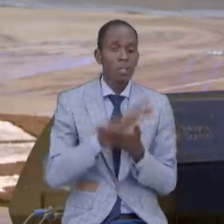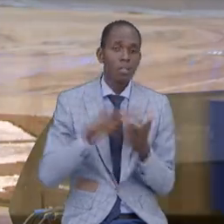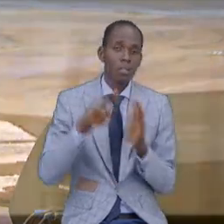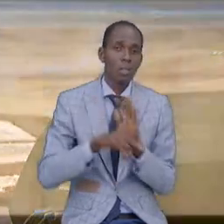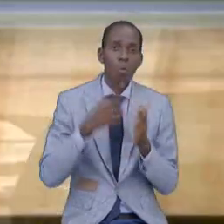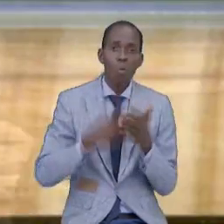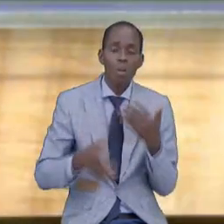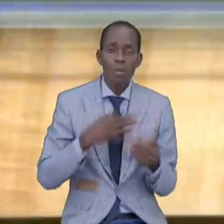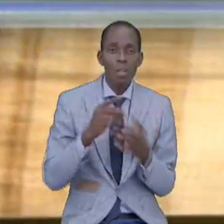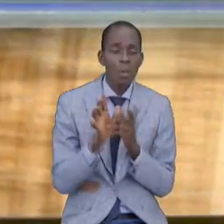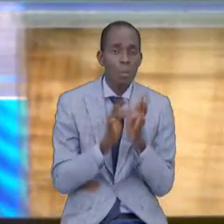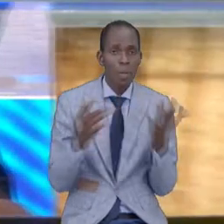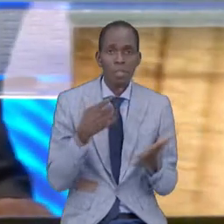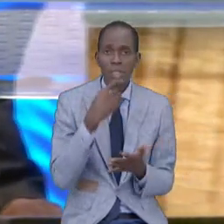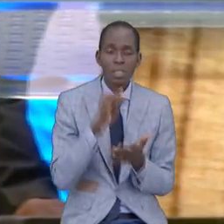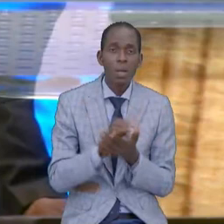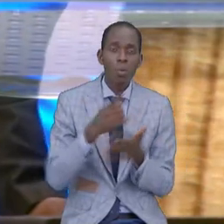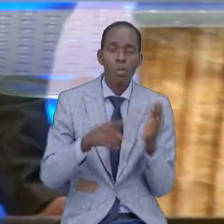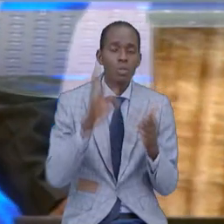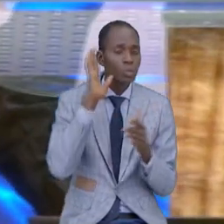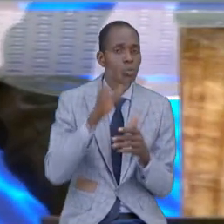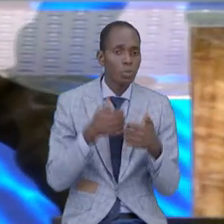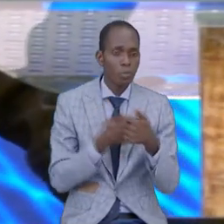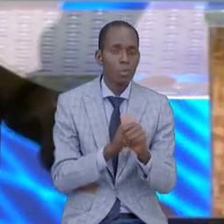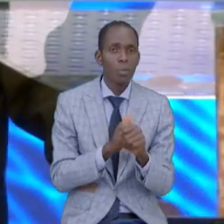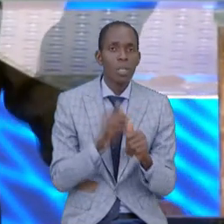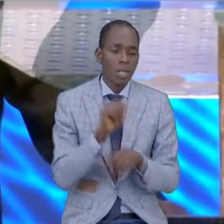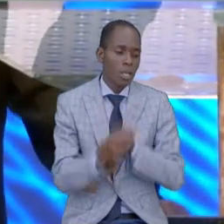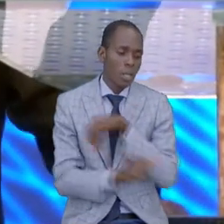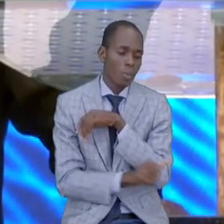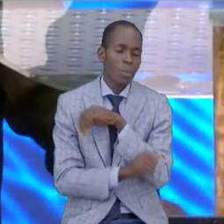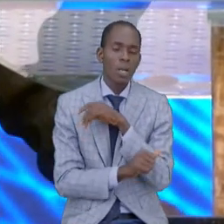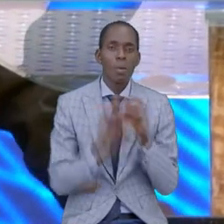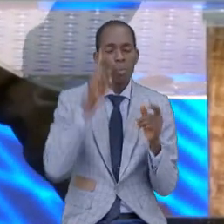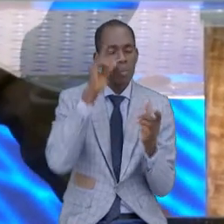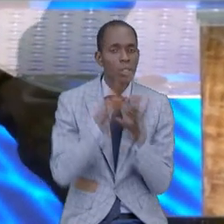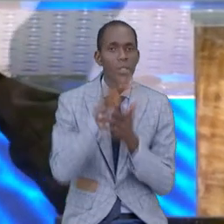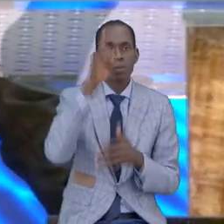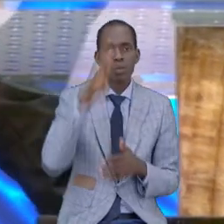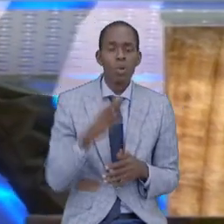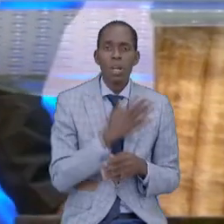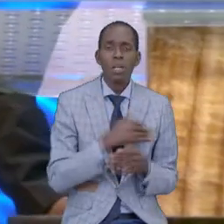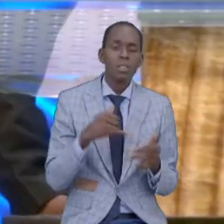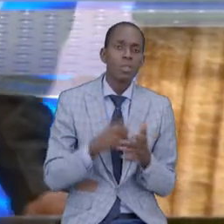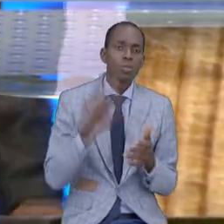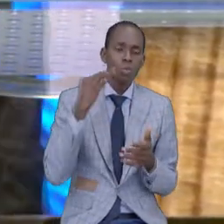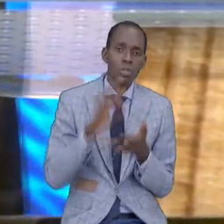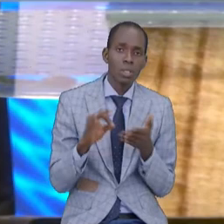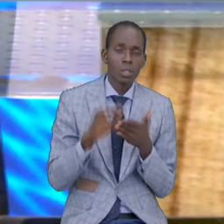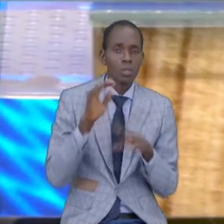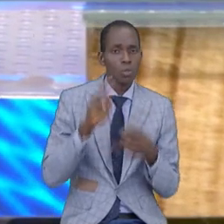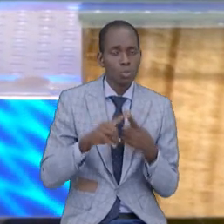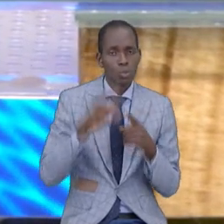what you go by. Abraham believed God, and it was counted to him for righteousness. And